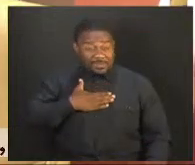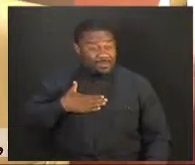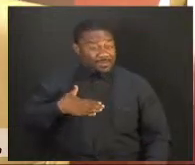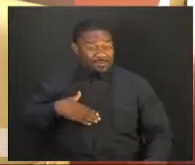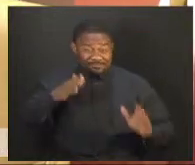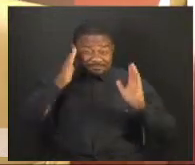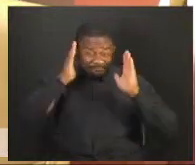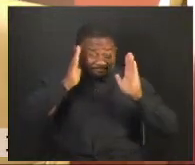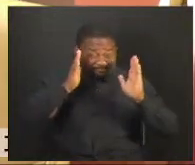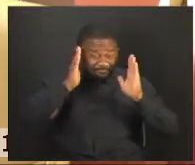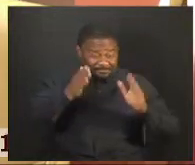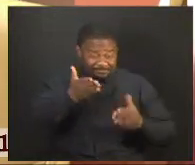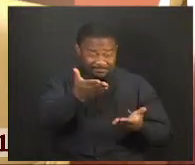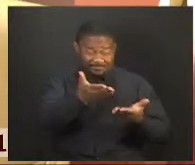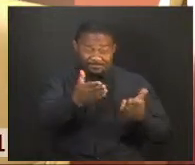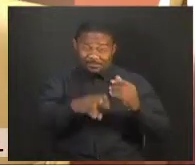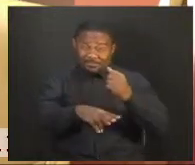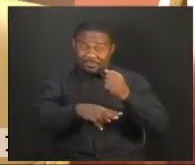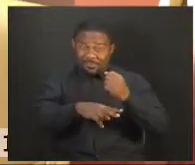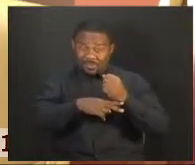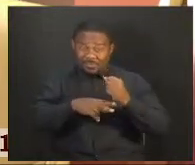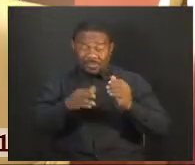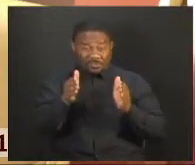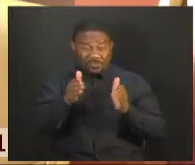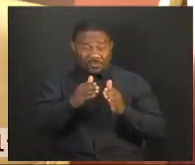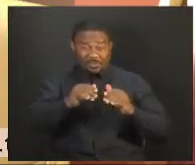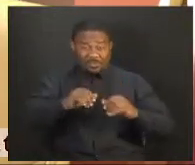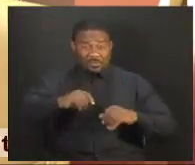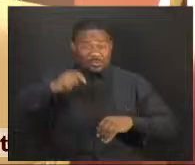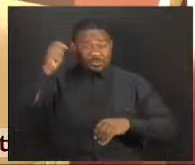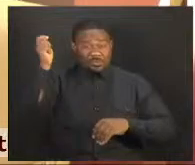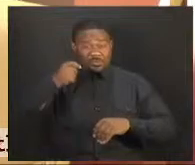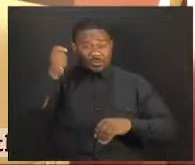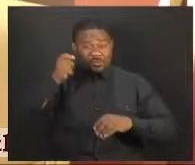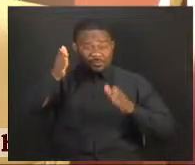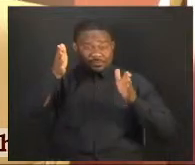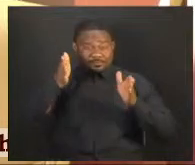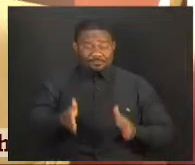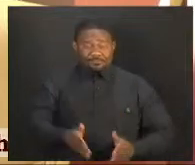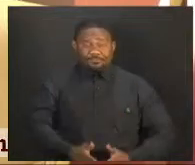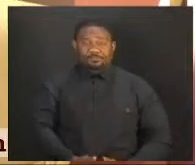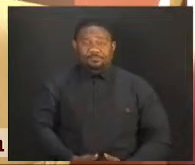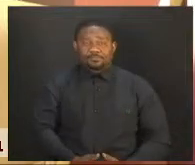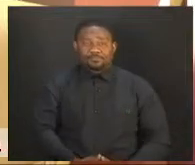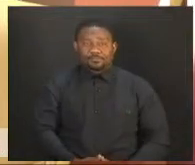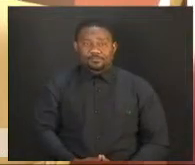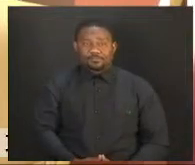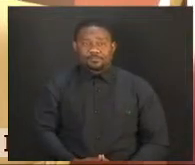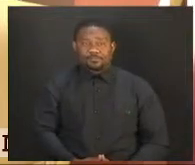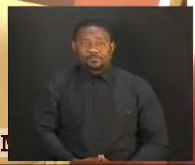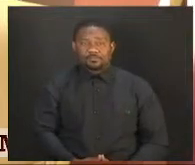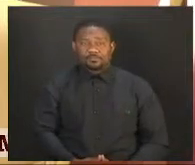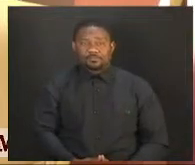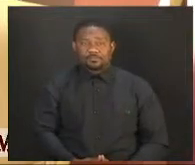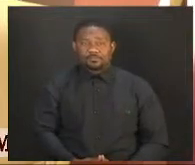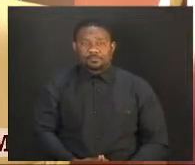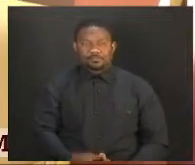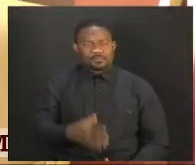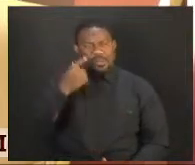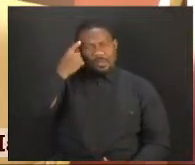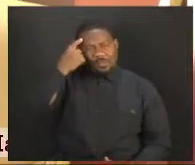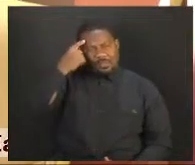Deputy Minority Whip. Thank you, Mr. Speaker. I think the